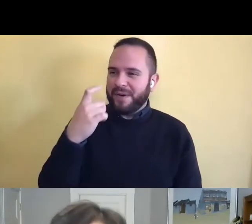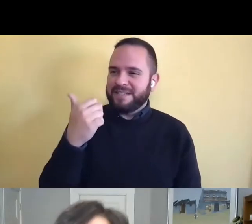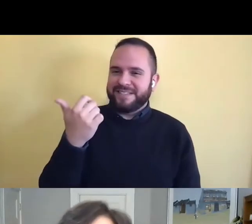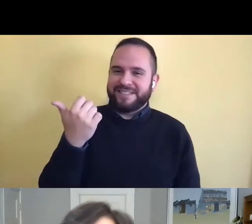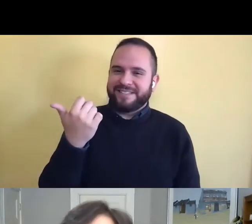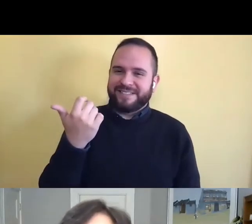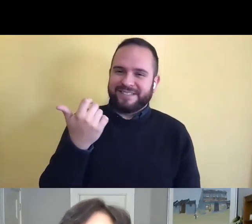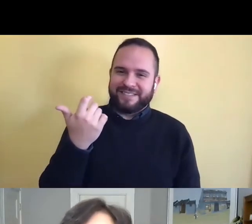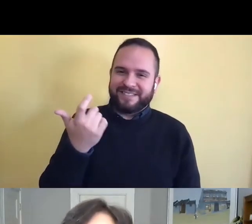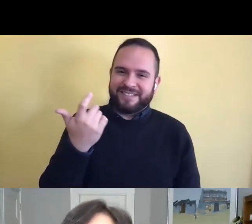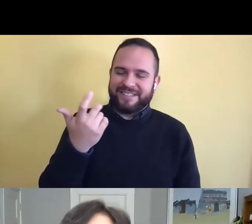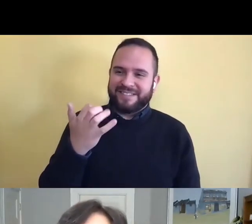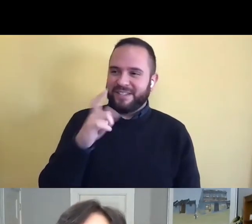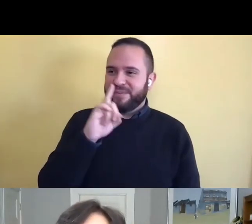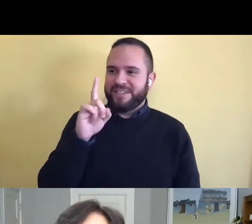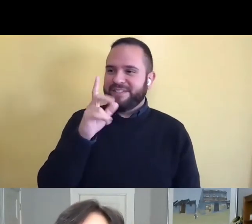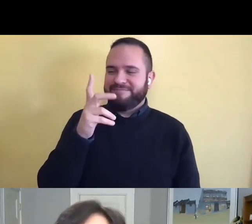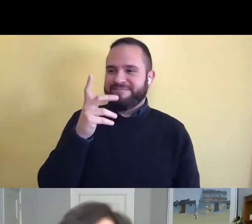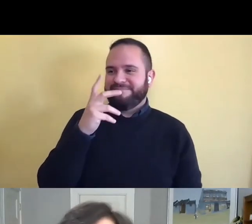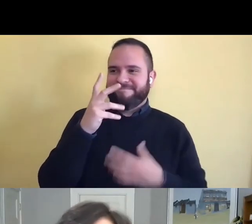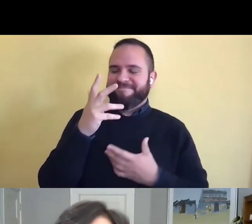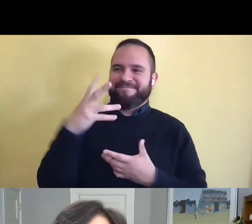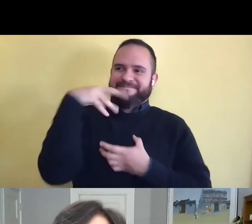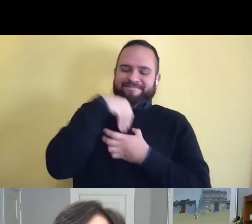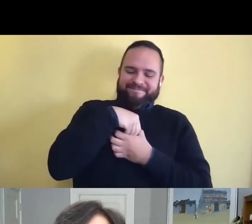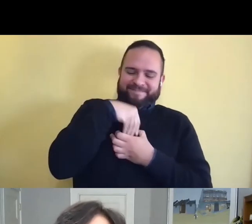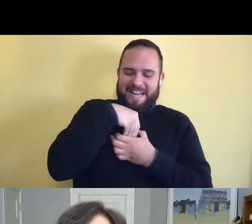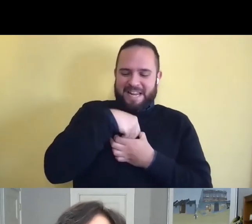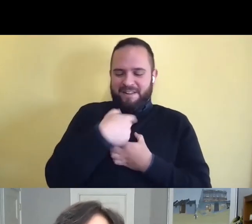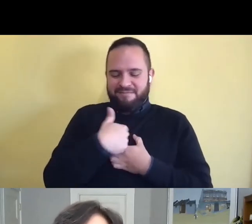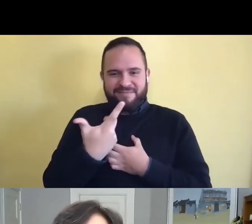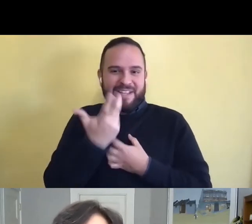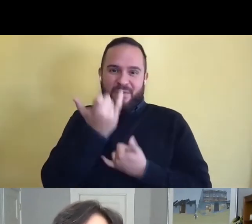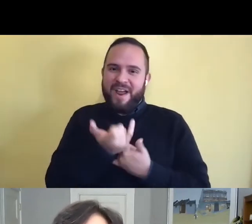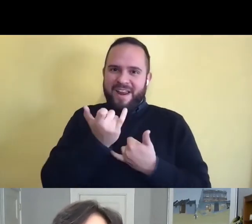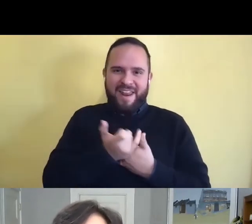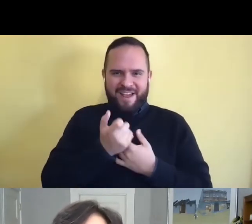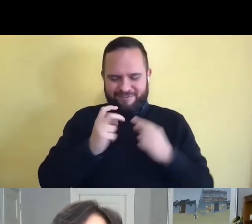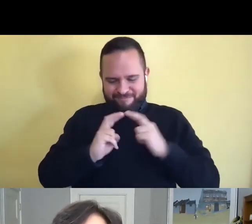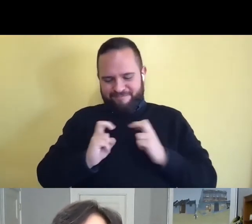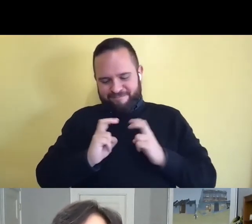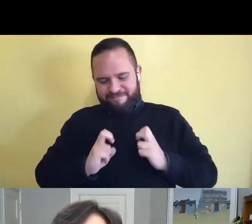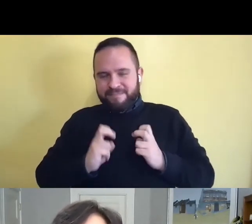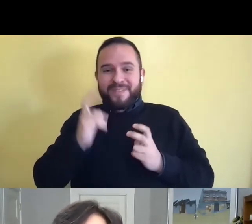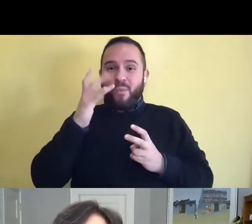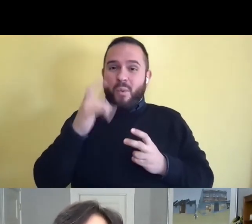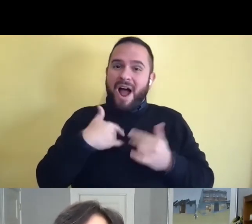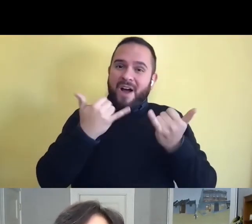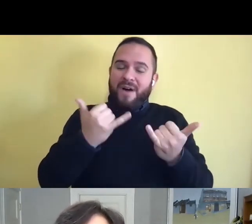actually being right now. Many of you, or some of you may know that I've been really focusing on